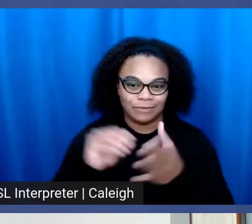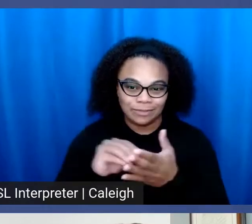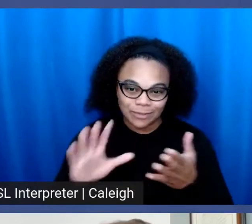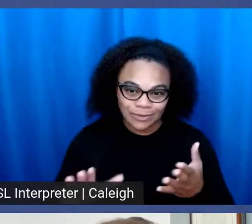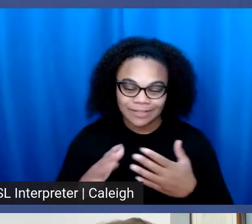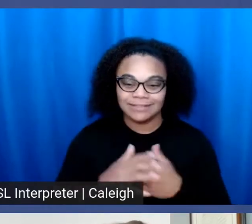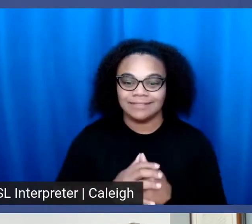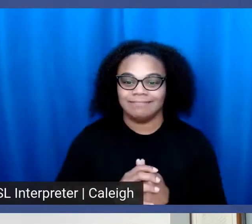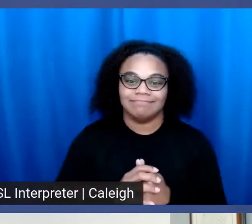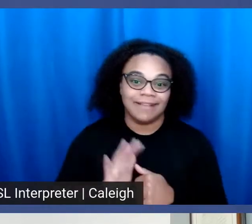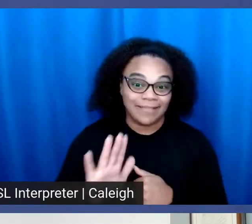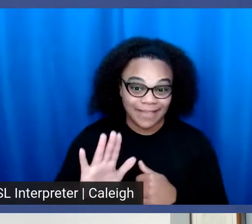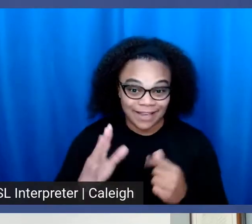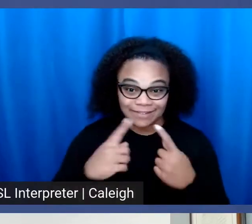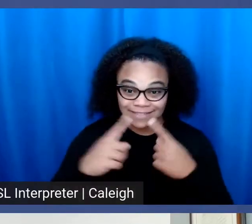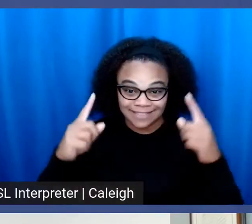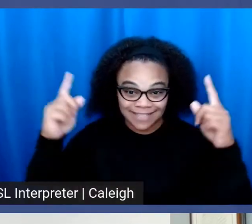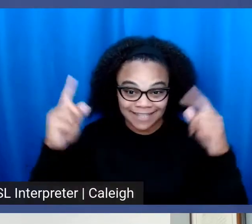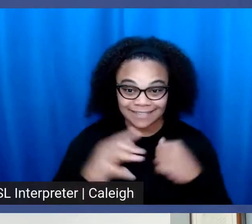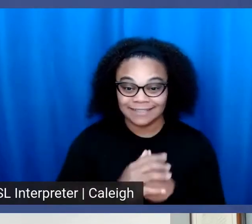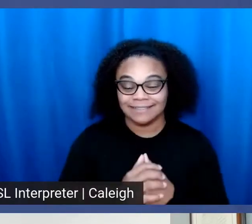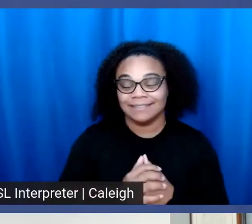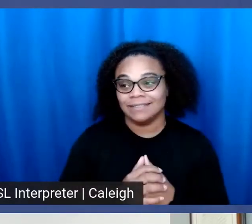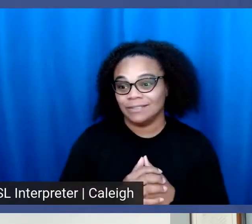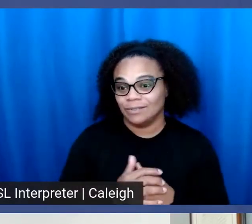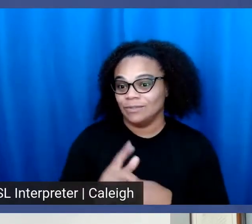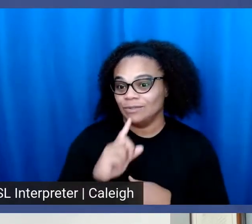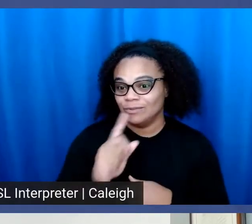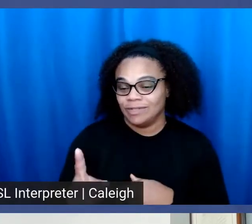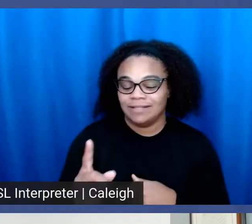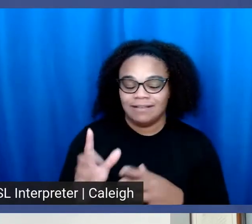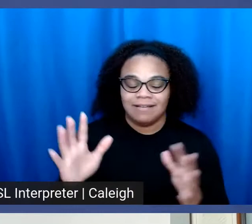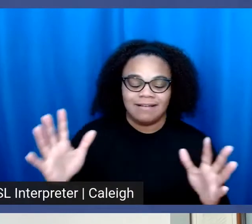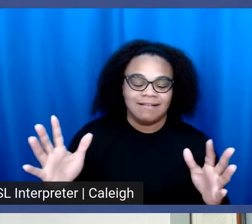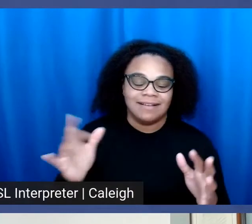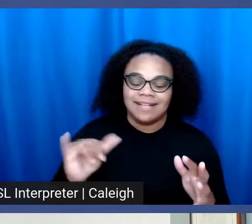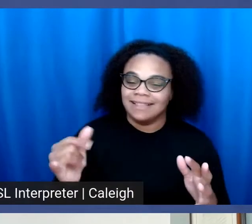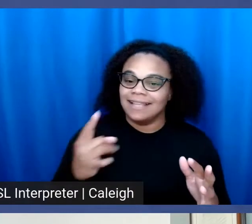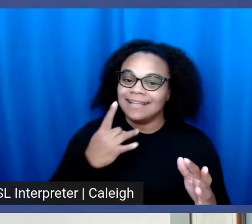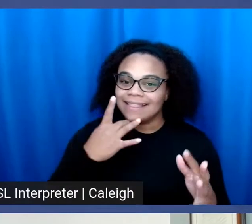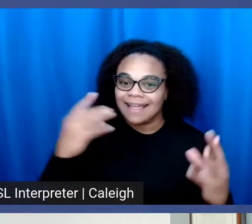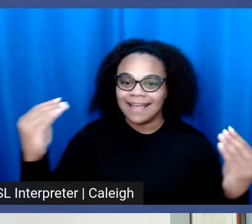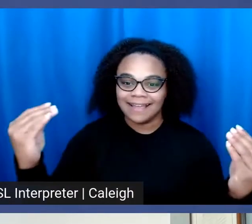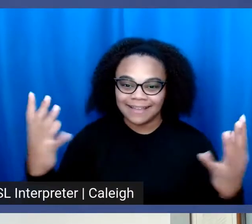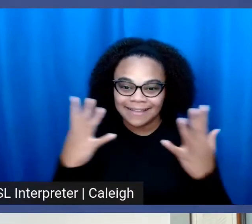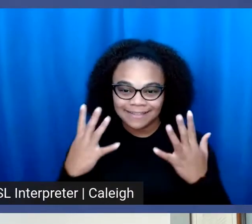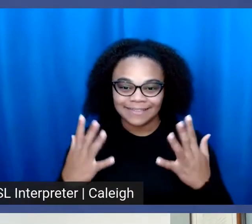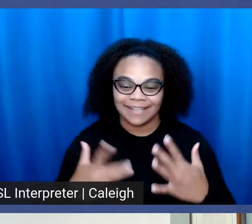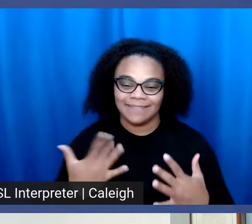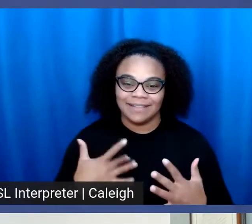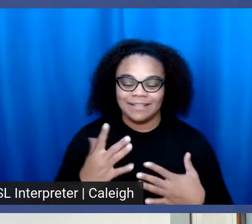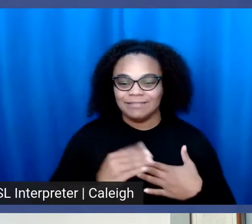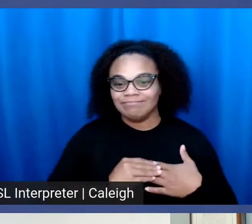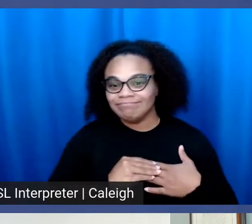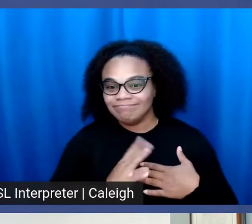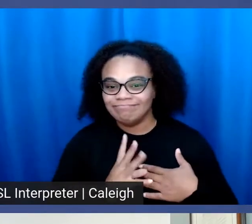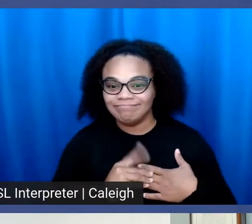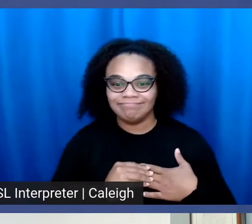too. That is such a ray of light in a relatively